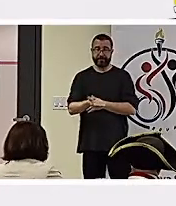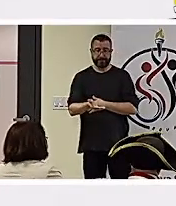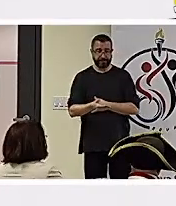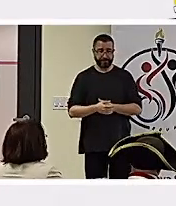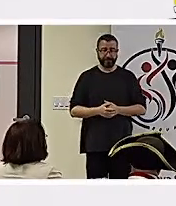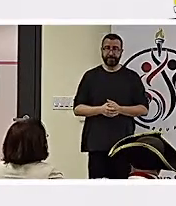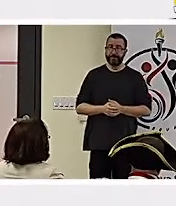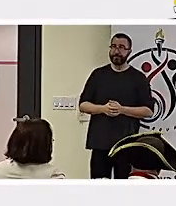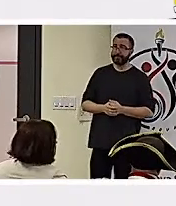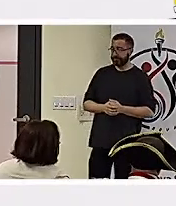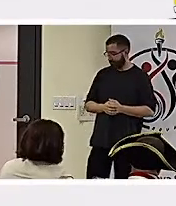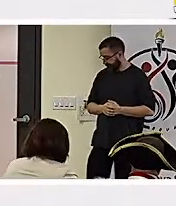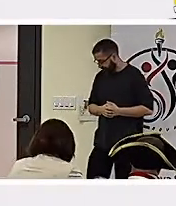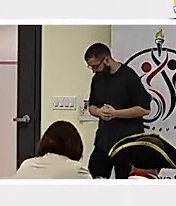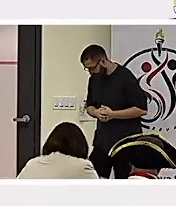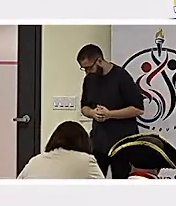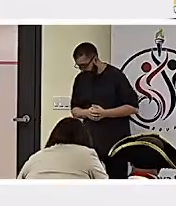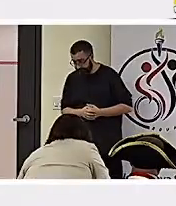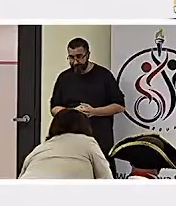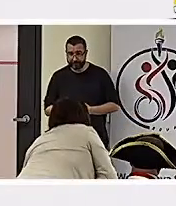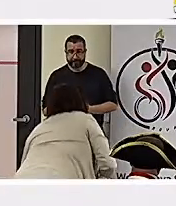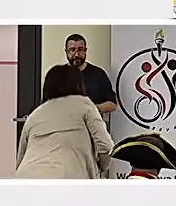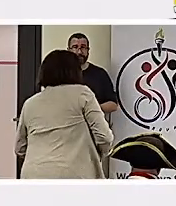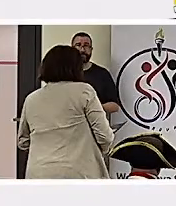Susan Corkum-Greek.